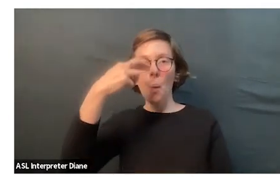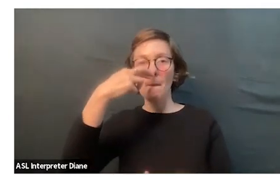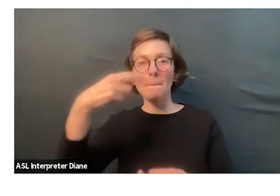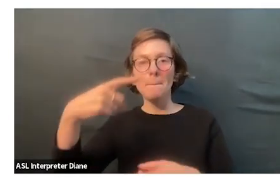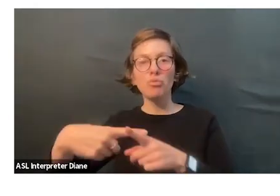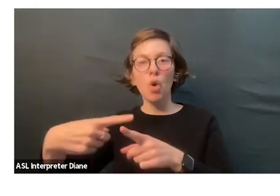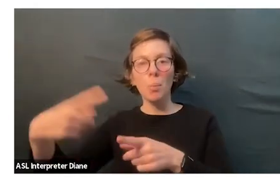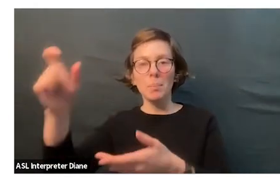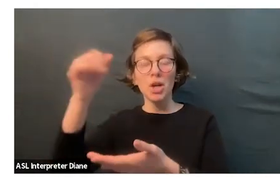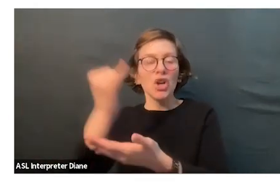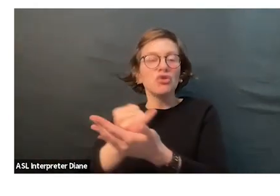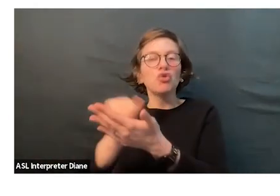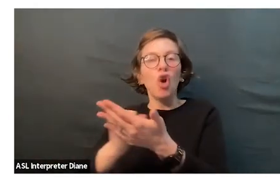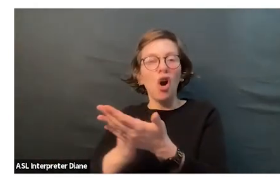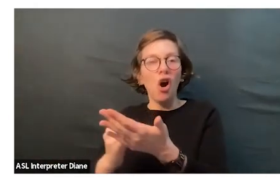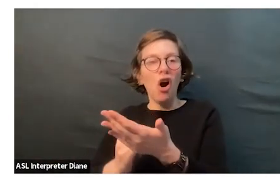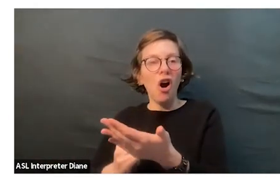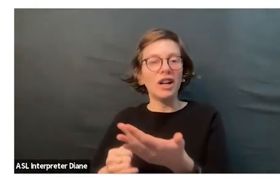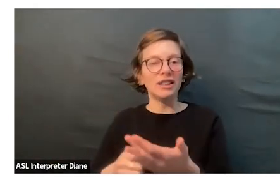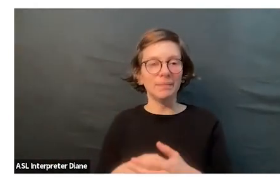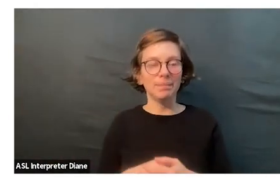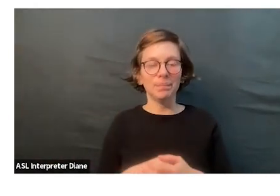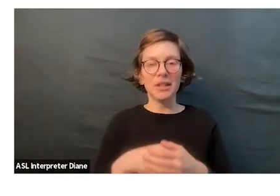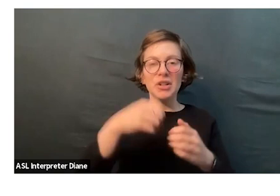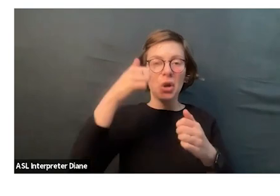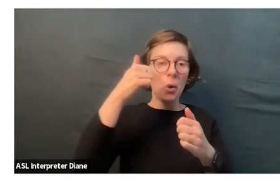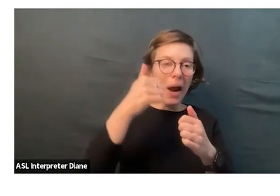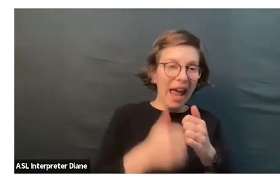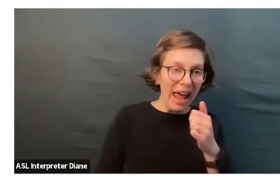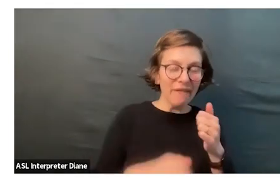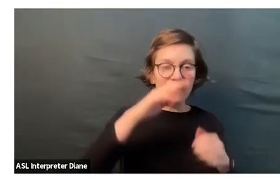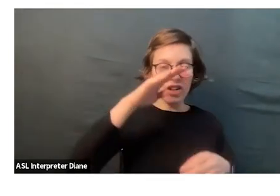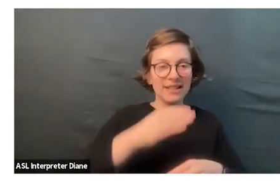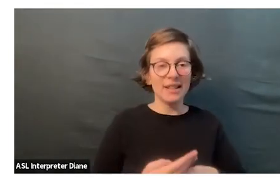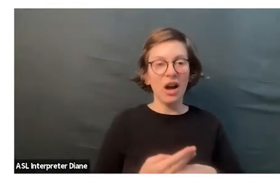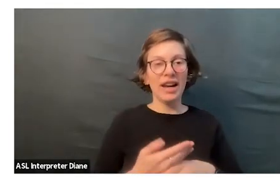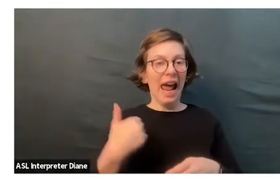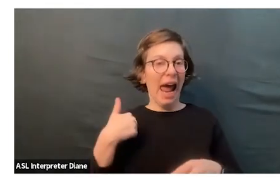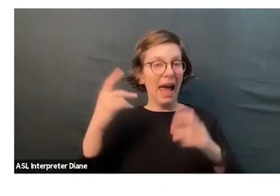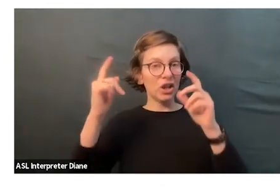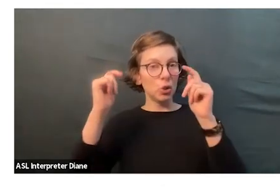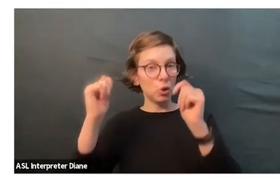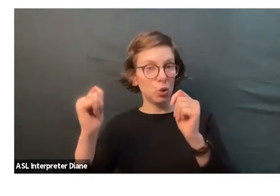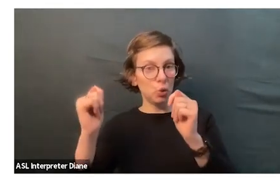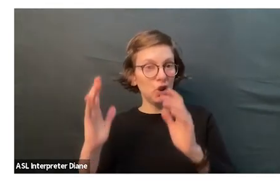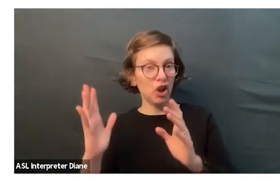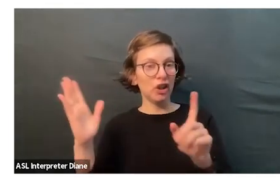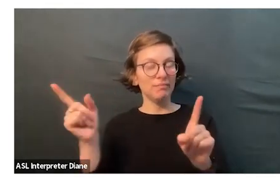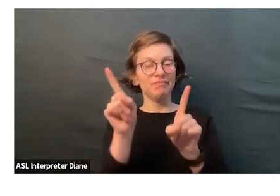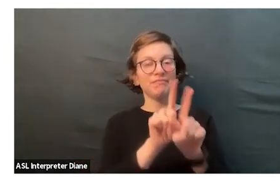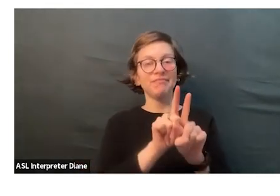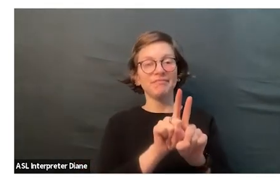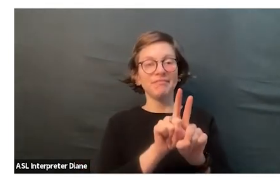Palestine, Tunis, Morocco, all of these places become fair game and part of the Grand Tour. And the Victorian version of